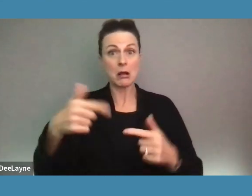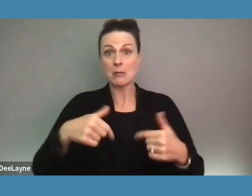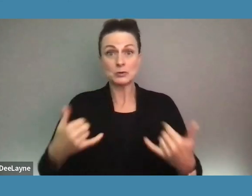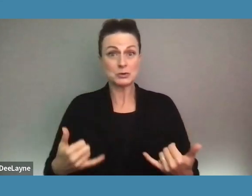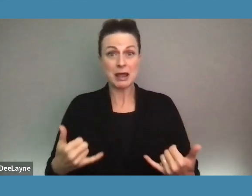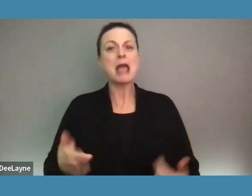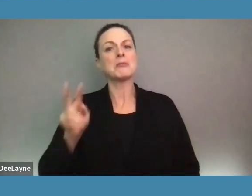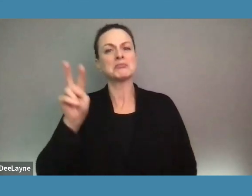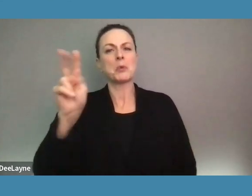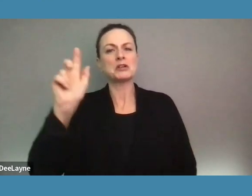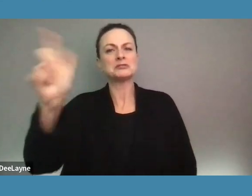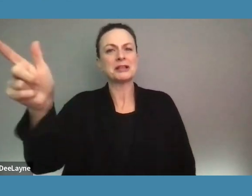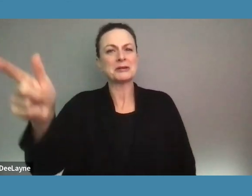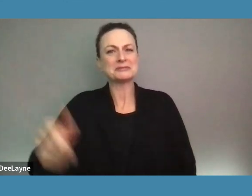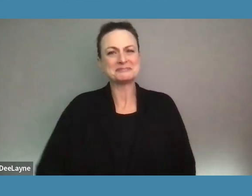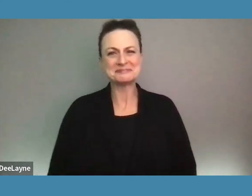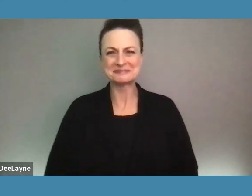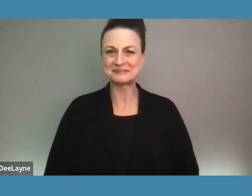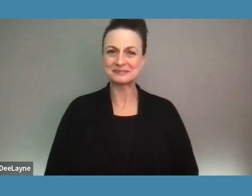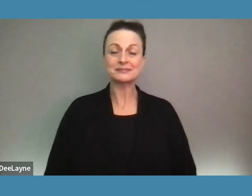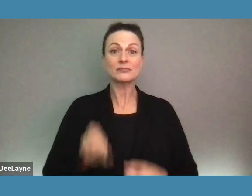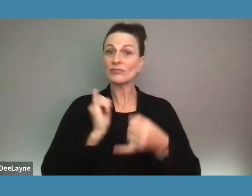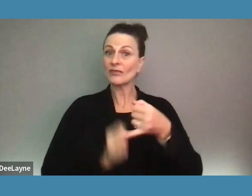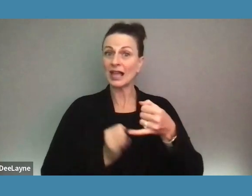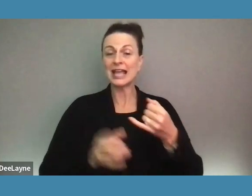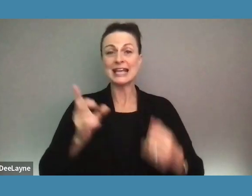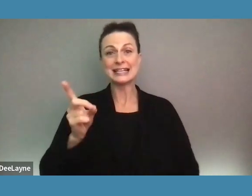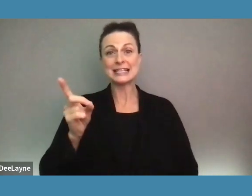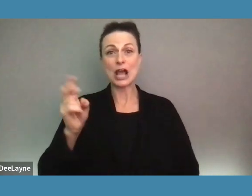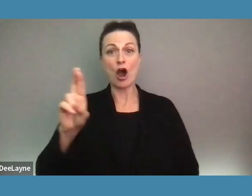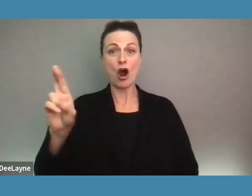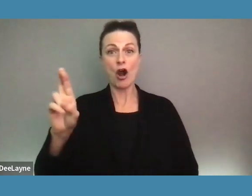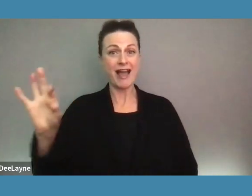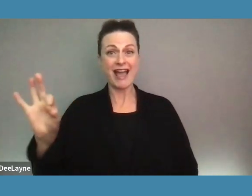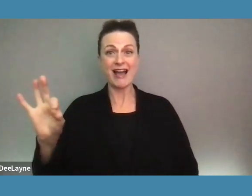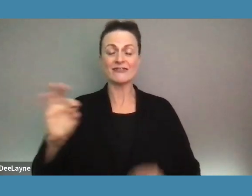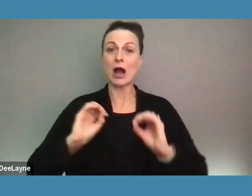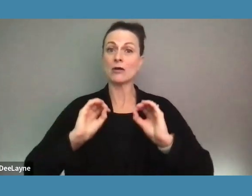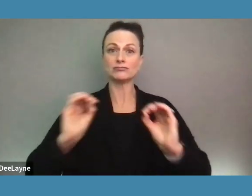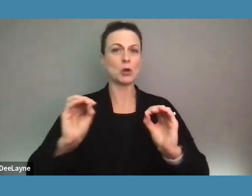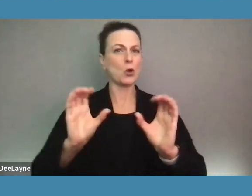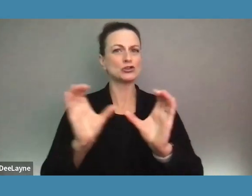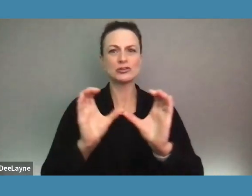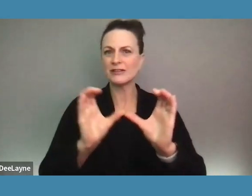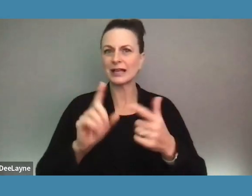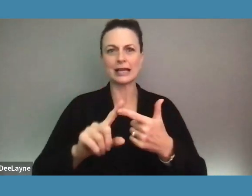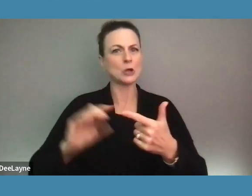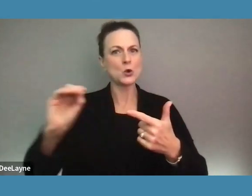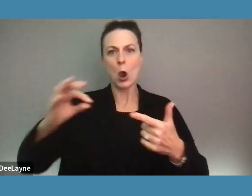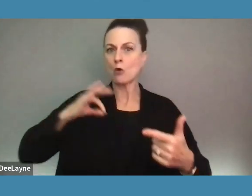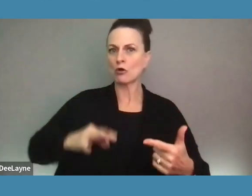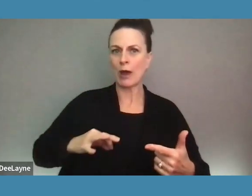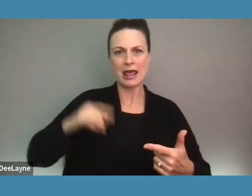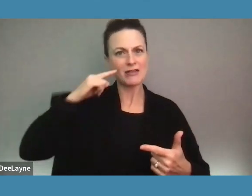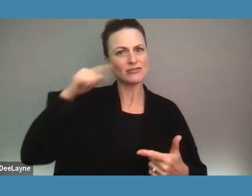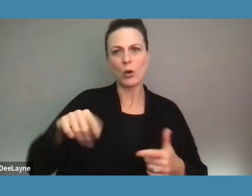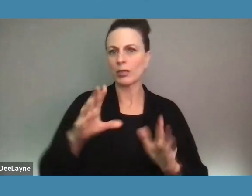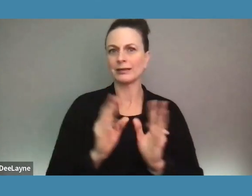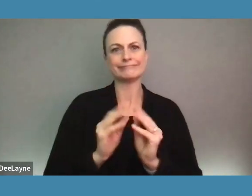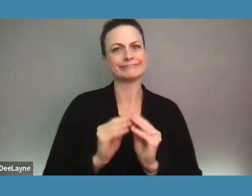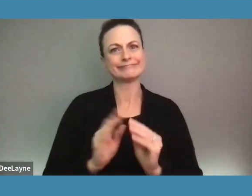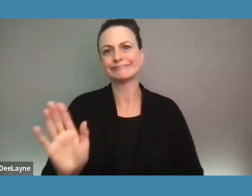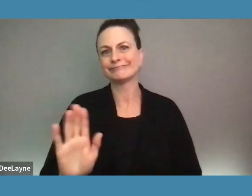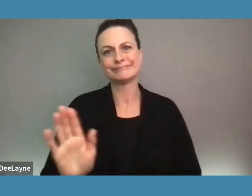watch it later. Finally, DRF does not offer any certificates or credits for this webinar, so